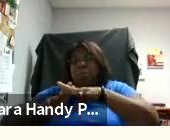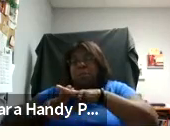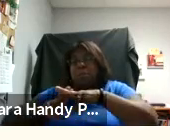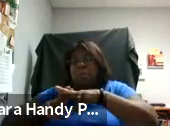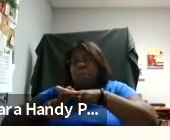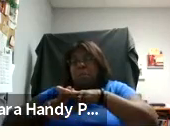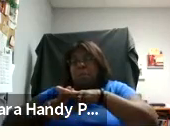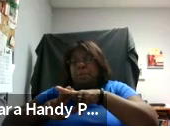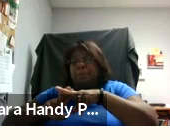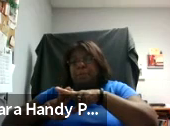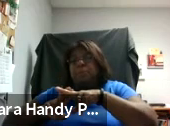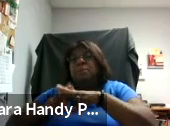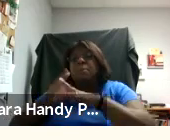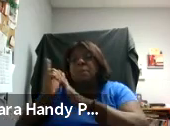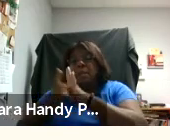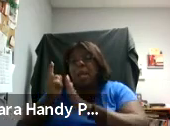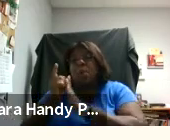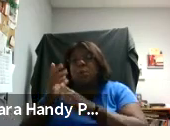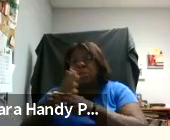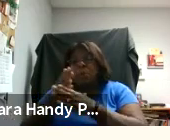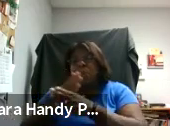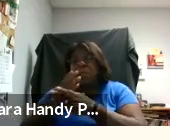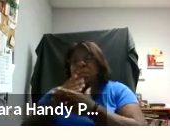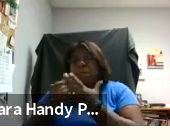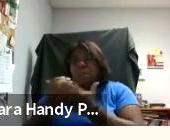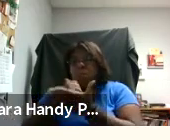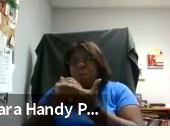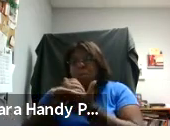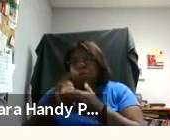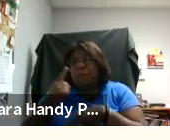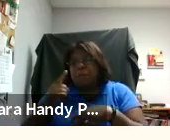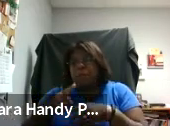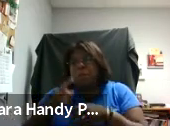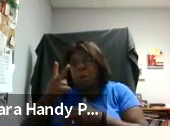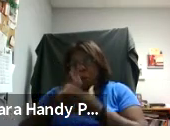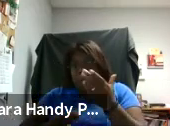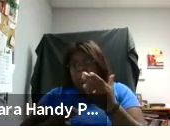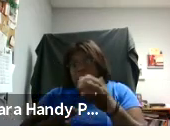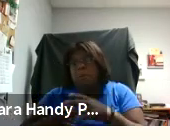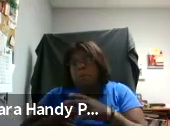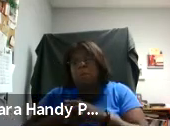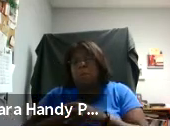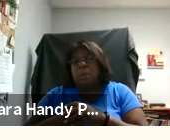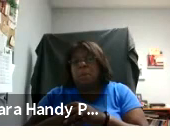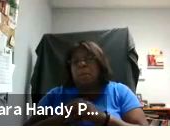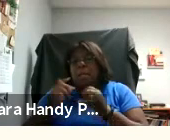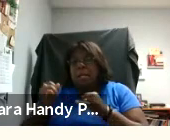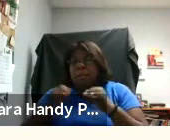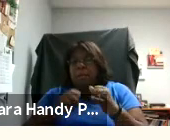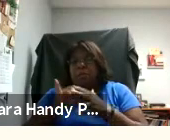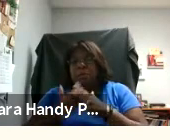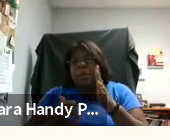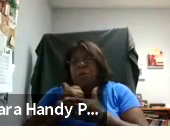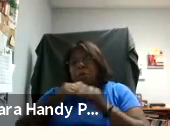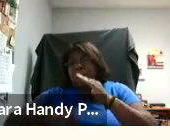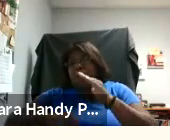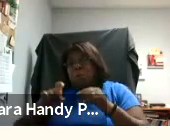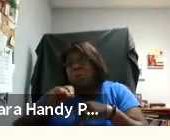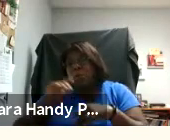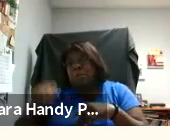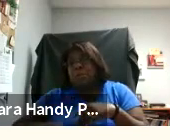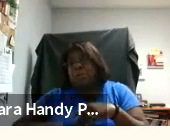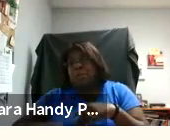in average hourly wages for both individuals that are earning less than 100% productivity